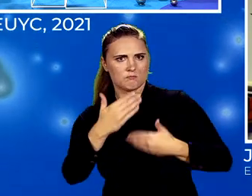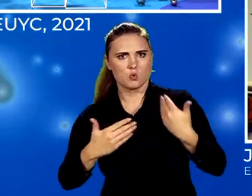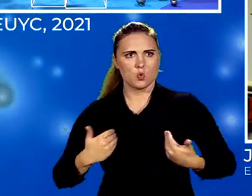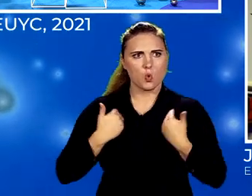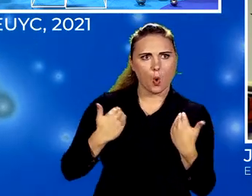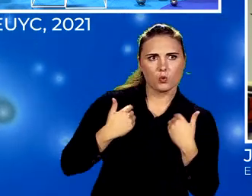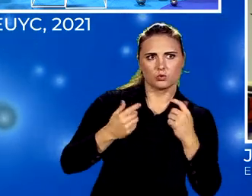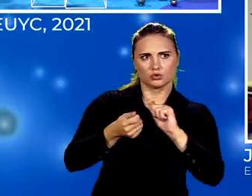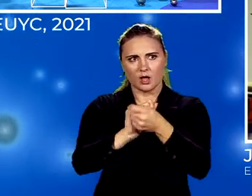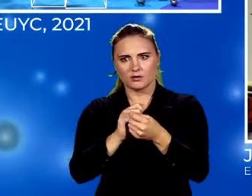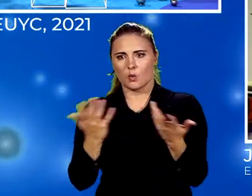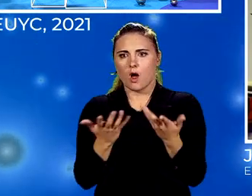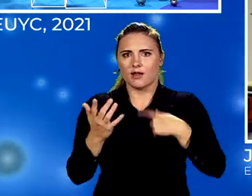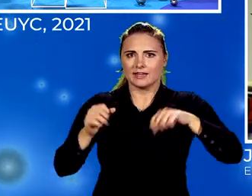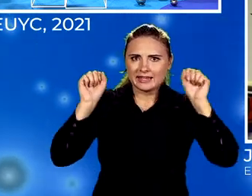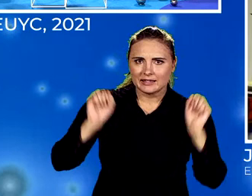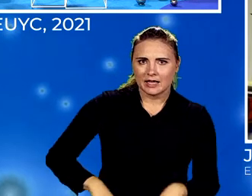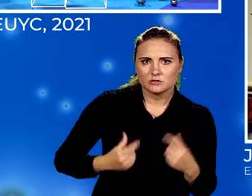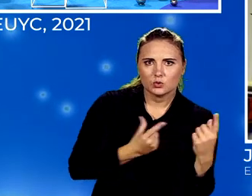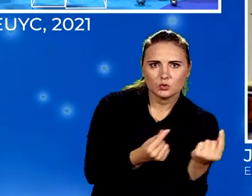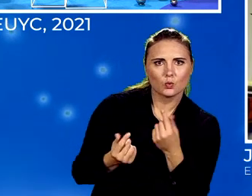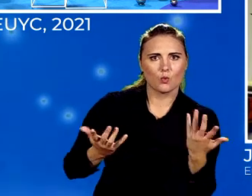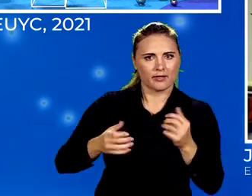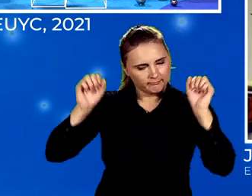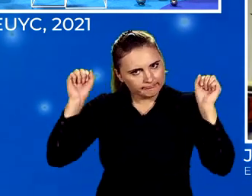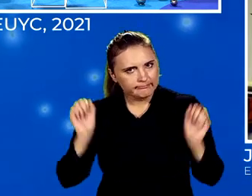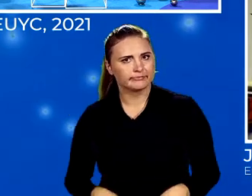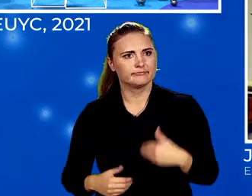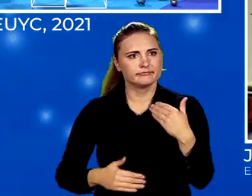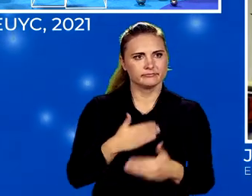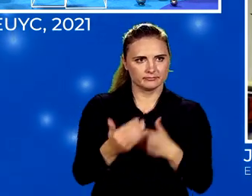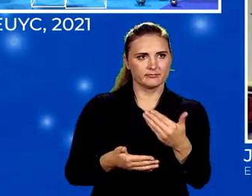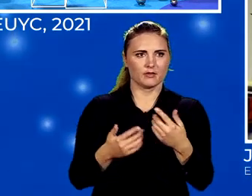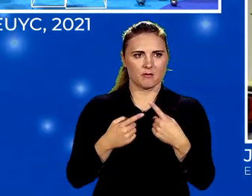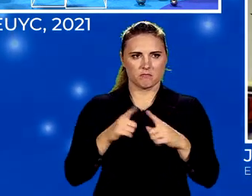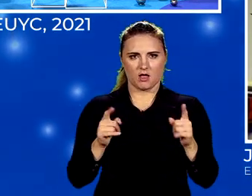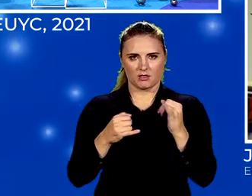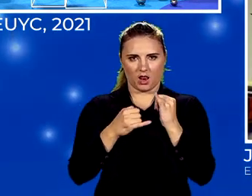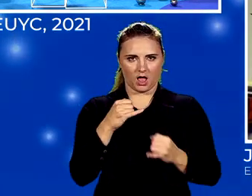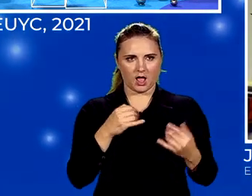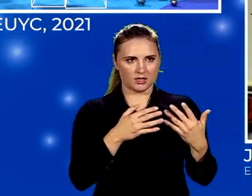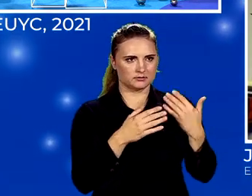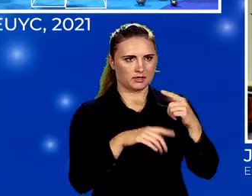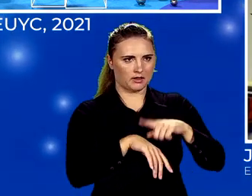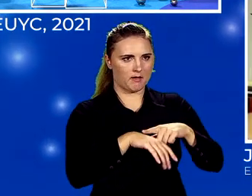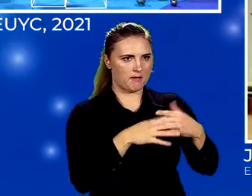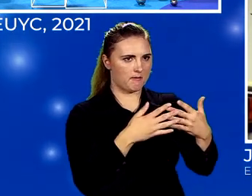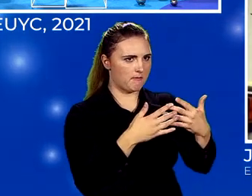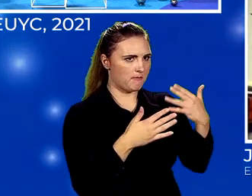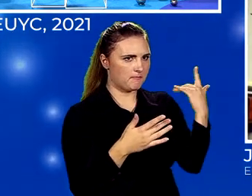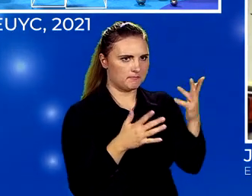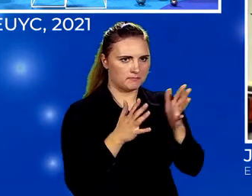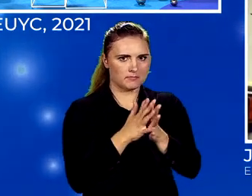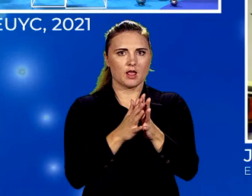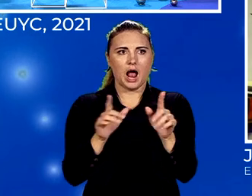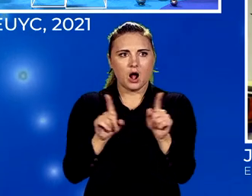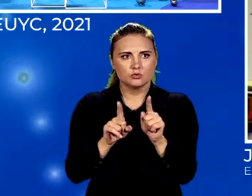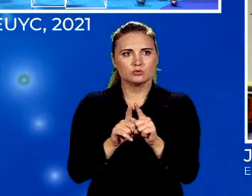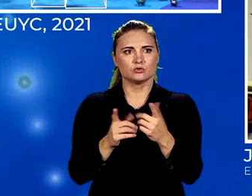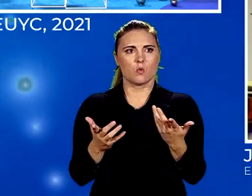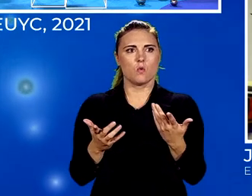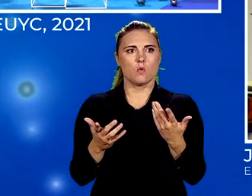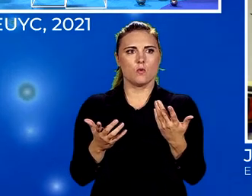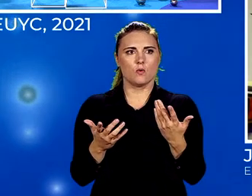can do. And that I heard even in the last EUYC as well. And I've seen